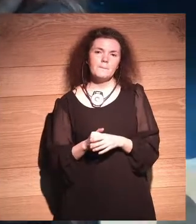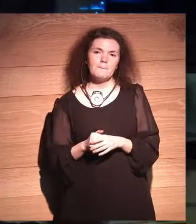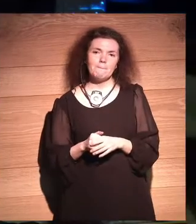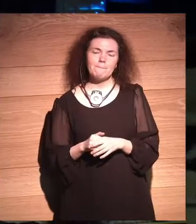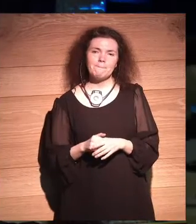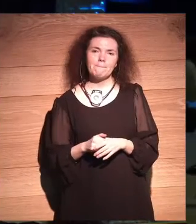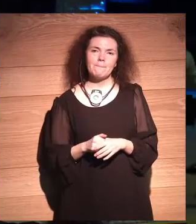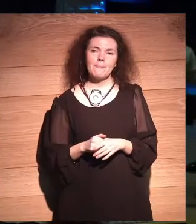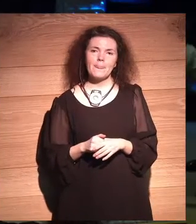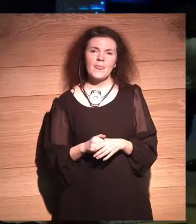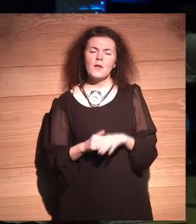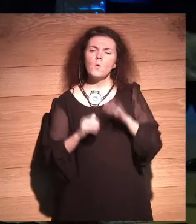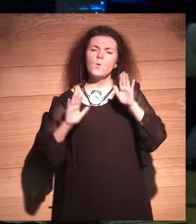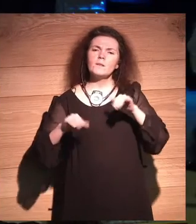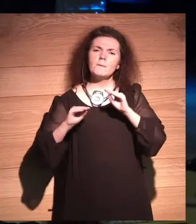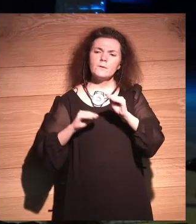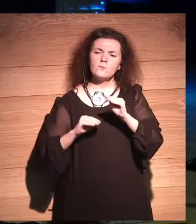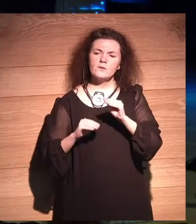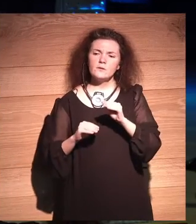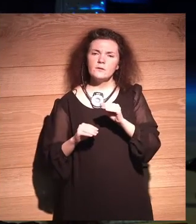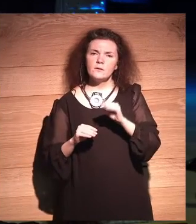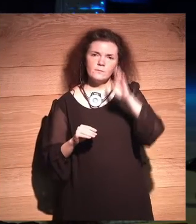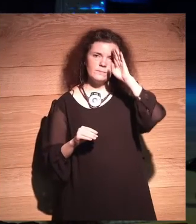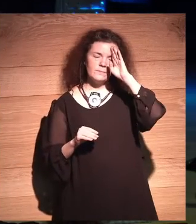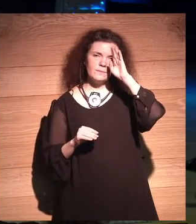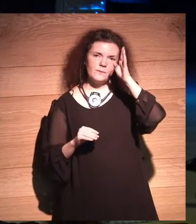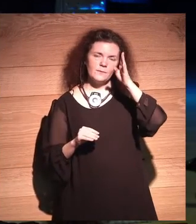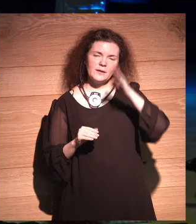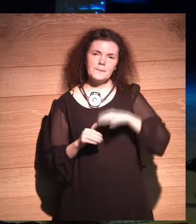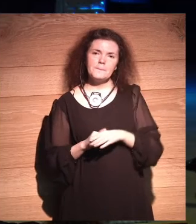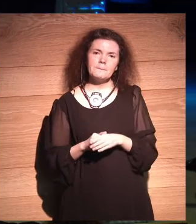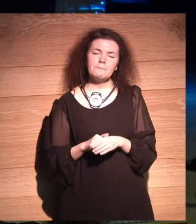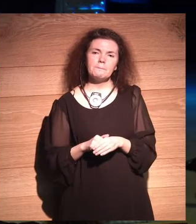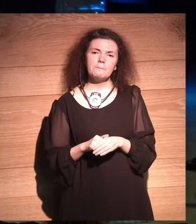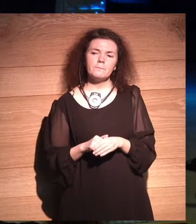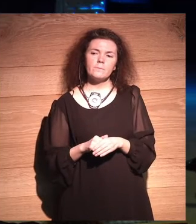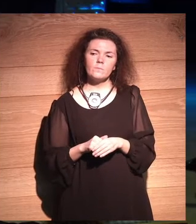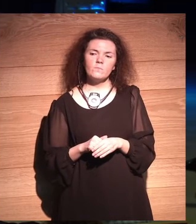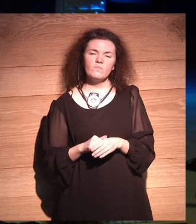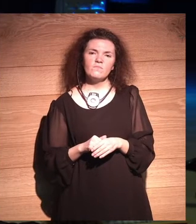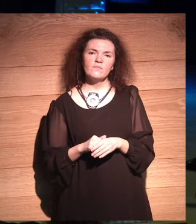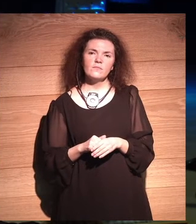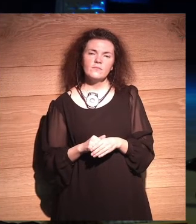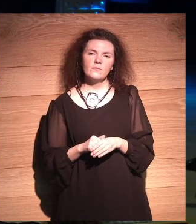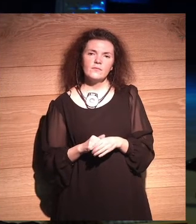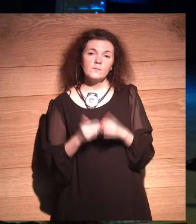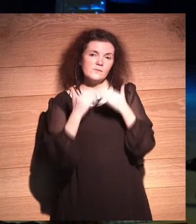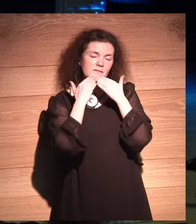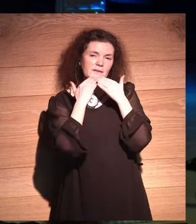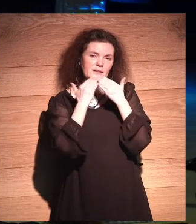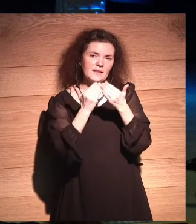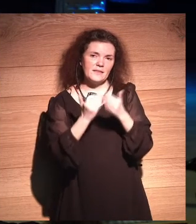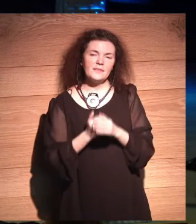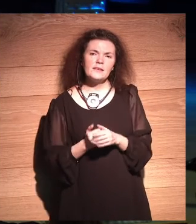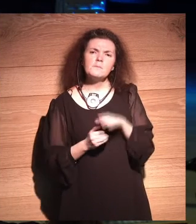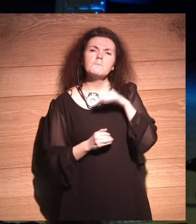So last question to group. Hello, Beth. Thank you. So my question actually may be related to what I've just